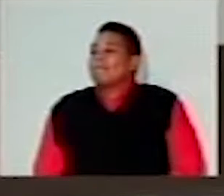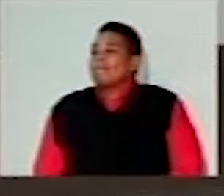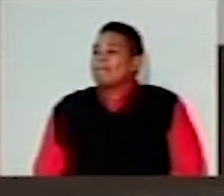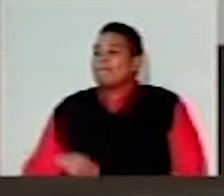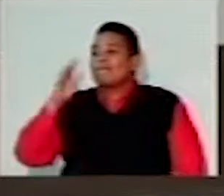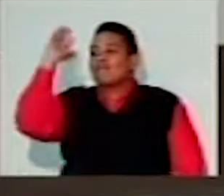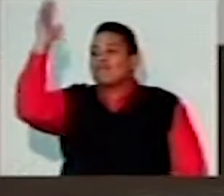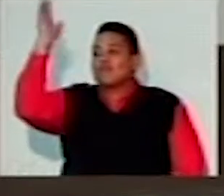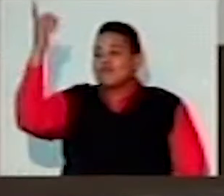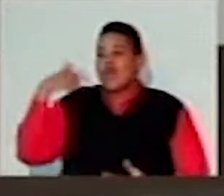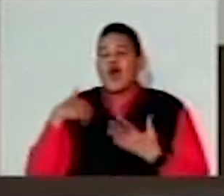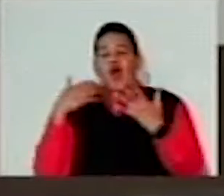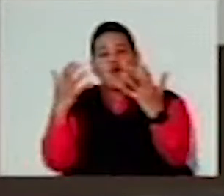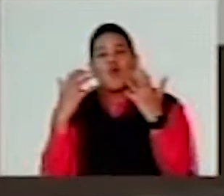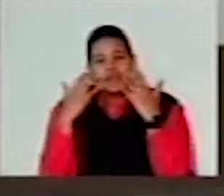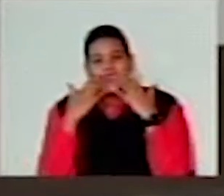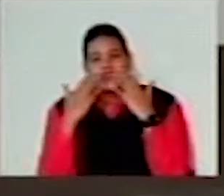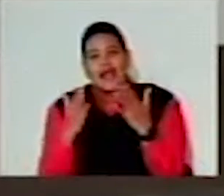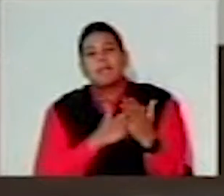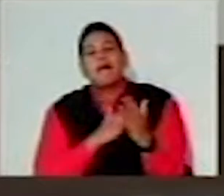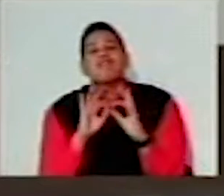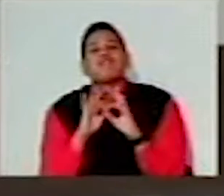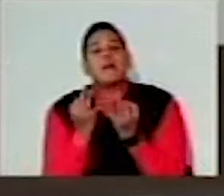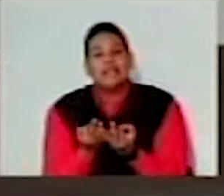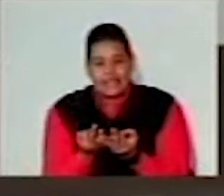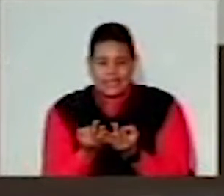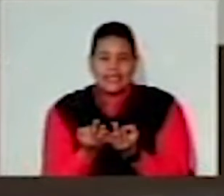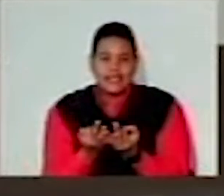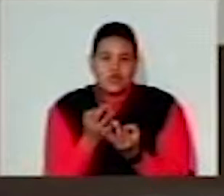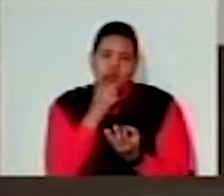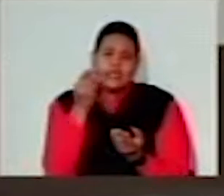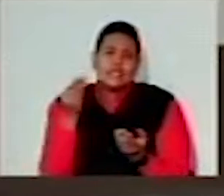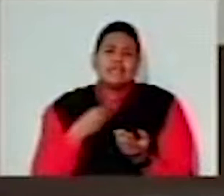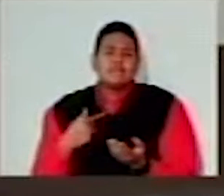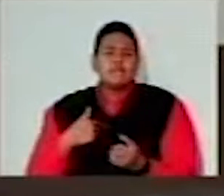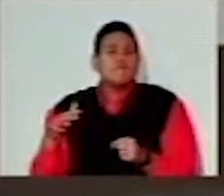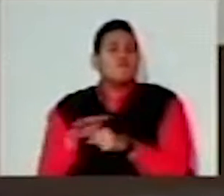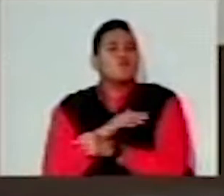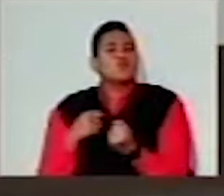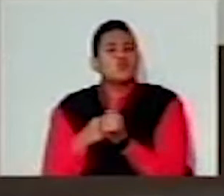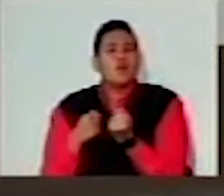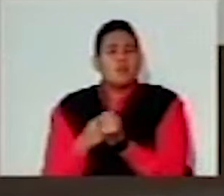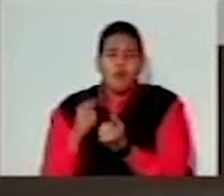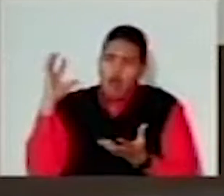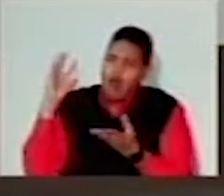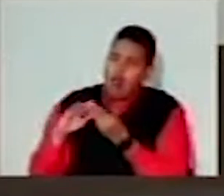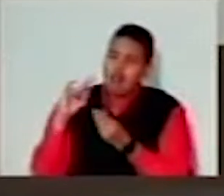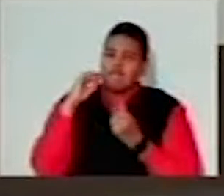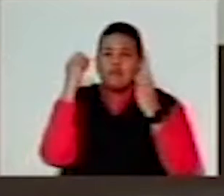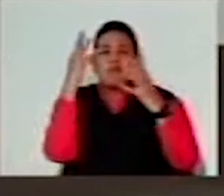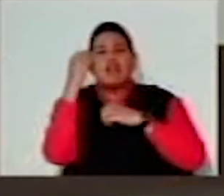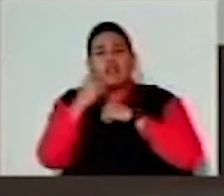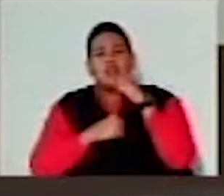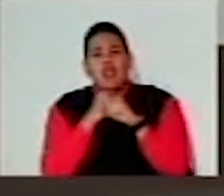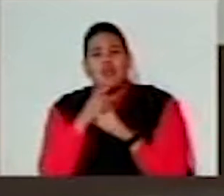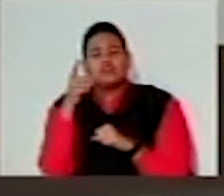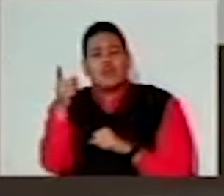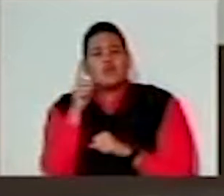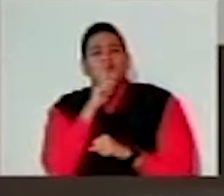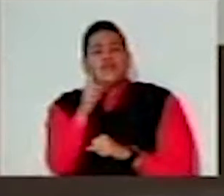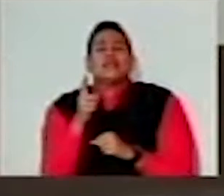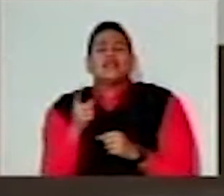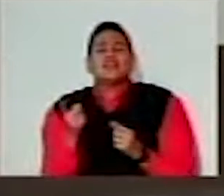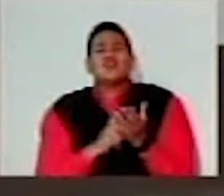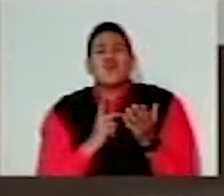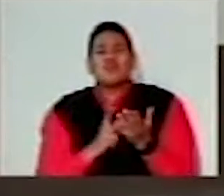Mr. Speaker, I want to thank my family who have given me full support over the years. They no doubt have their